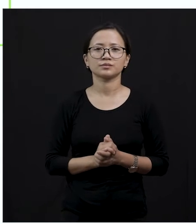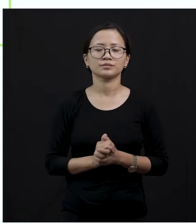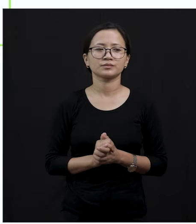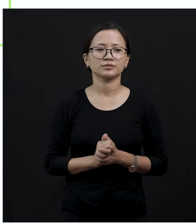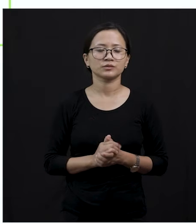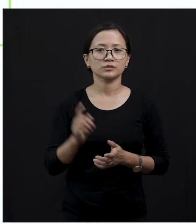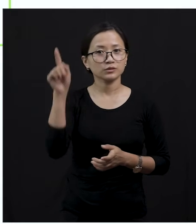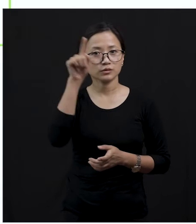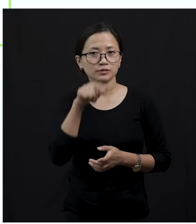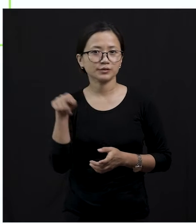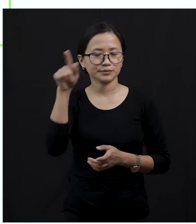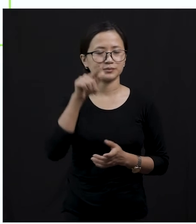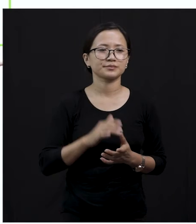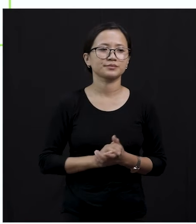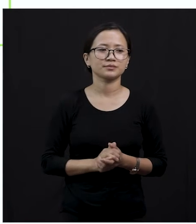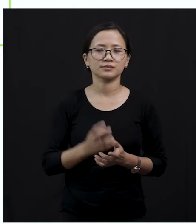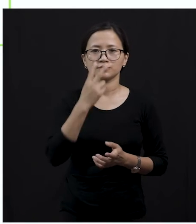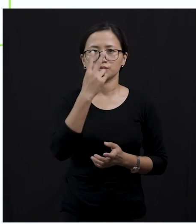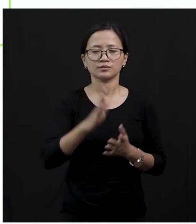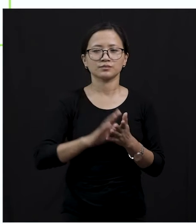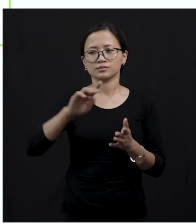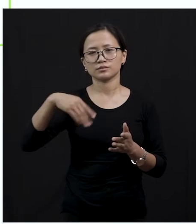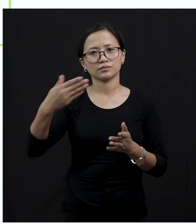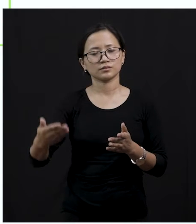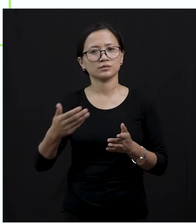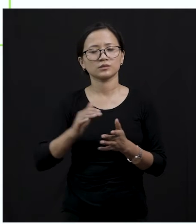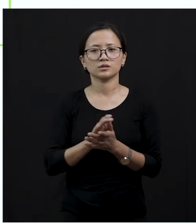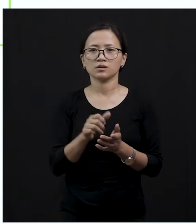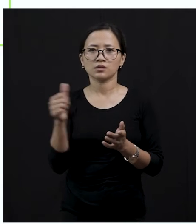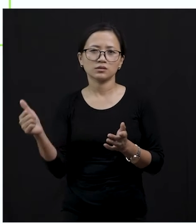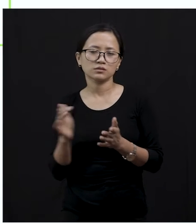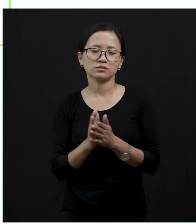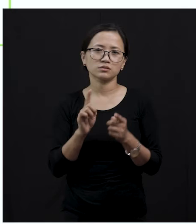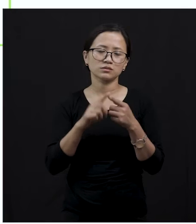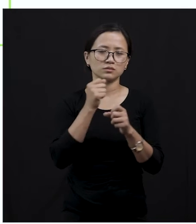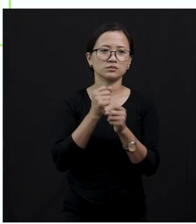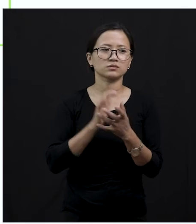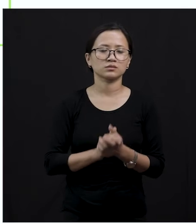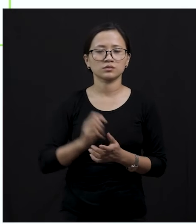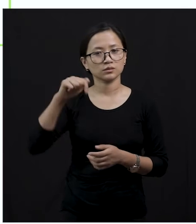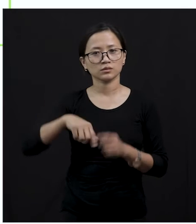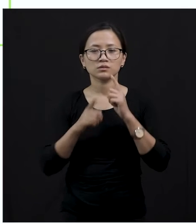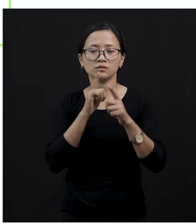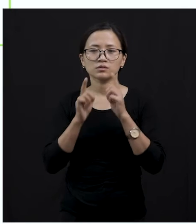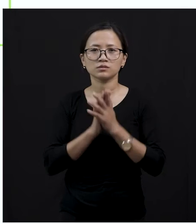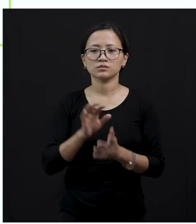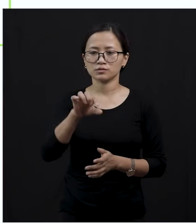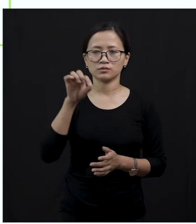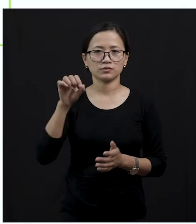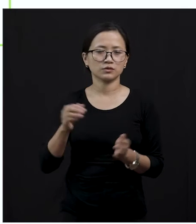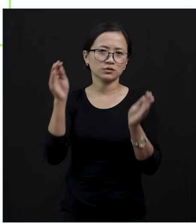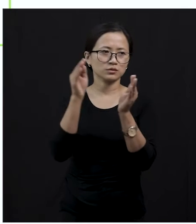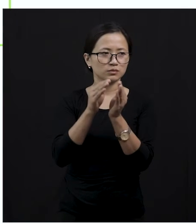All right. So let's look at another example here. But this time we will talk about finding